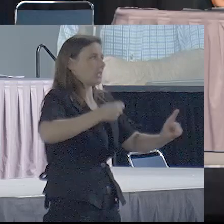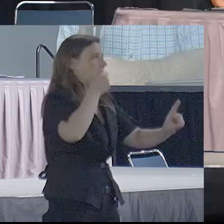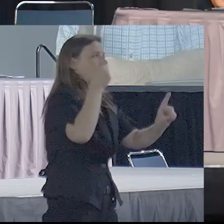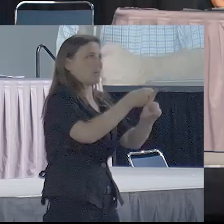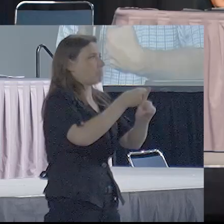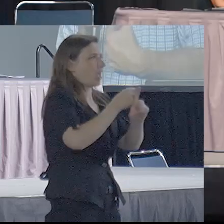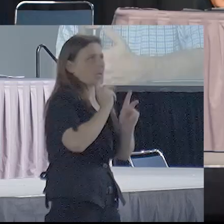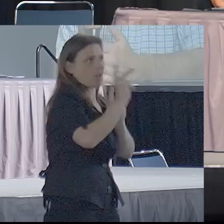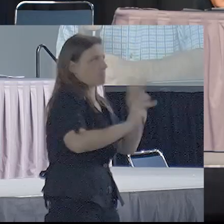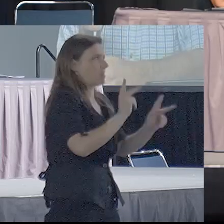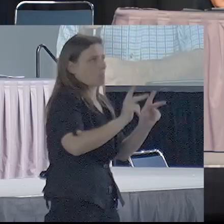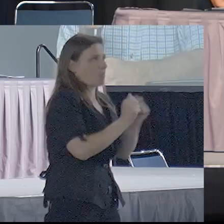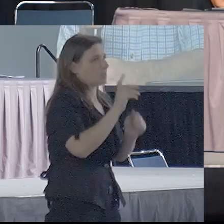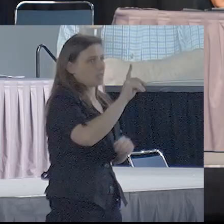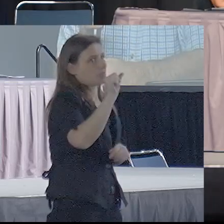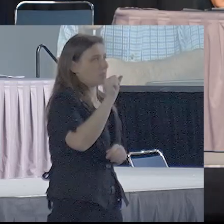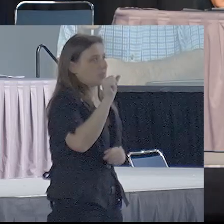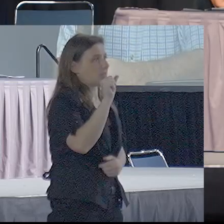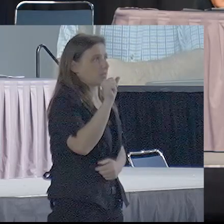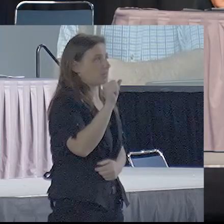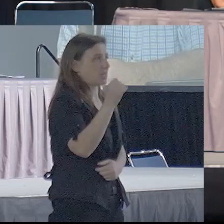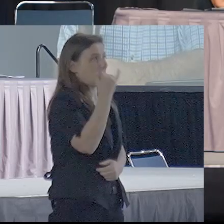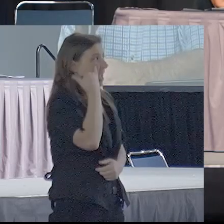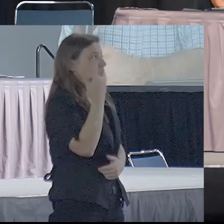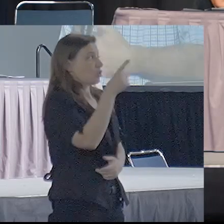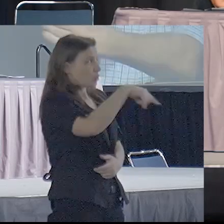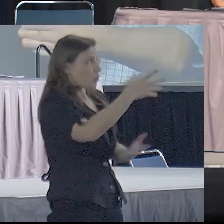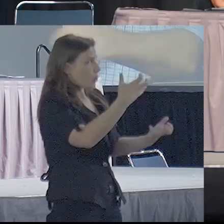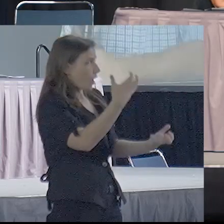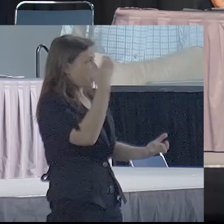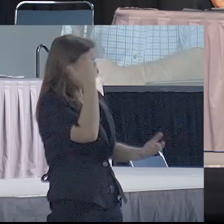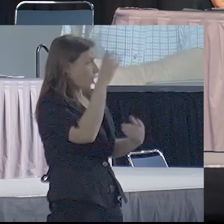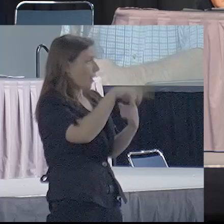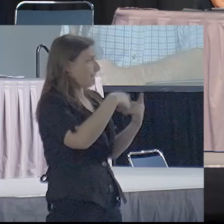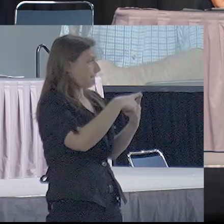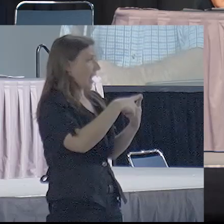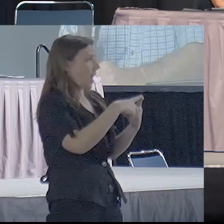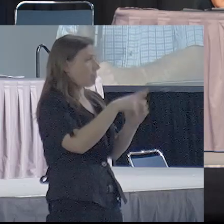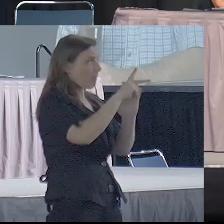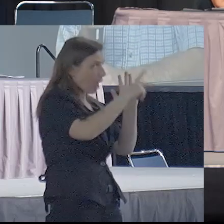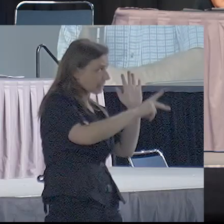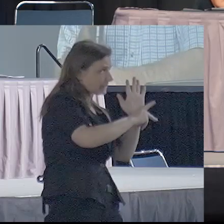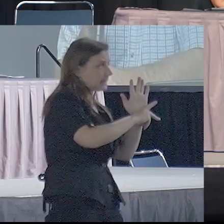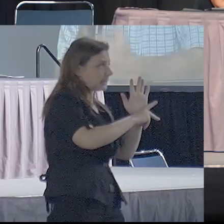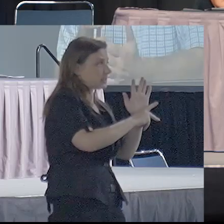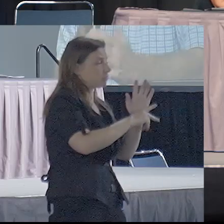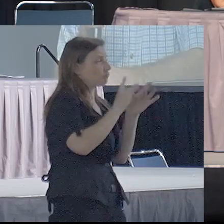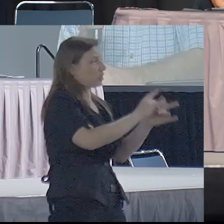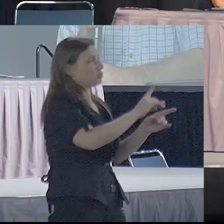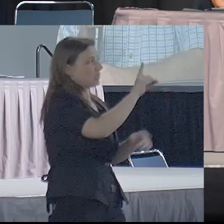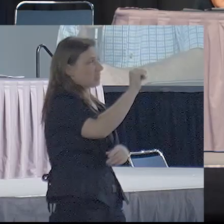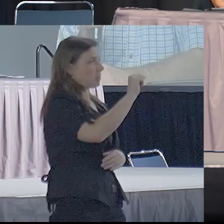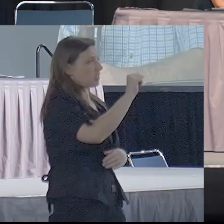disabilities. If you want to know how to influence policy at the state level, at the Disability Rights Texas table, we have a